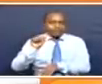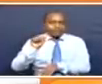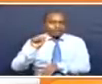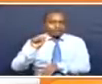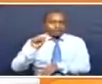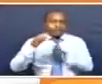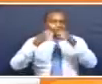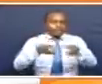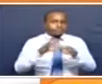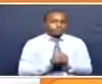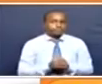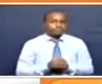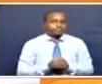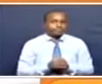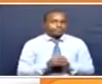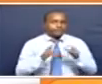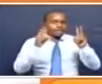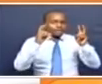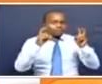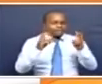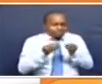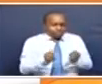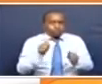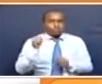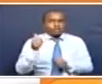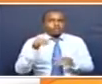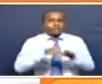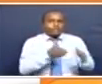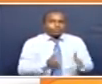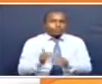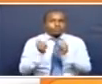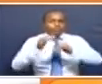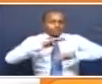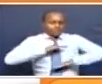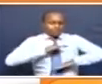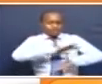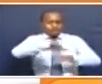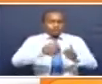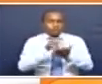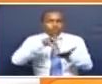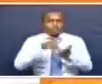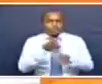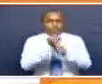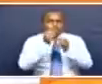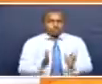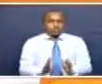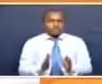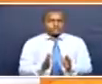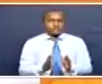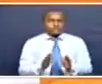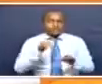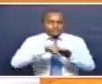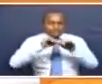Professor Karega team. The matter has not been concluded in a manner that satisfies all stakeholders in the devolved